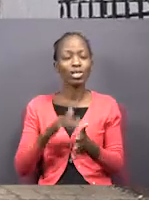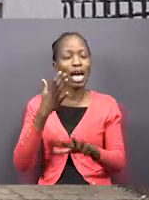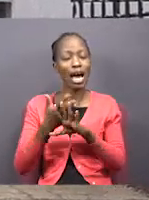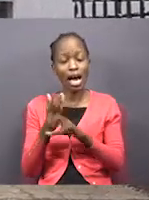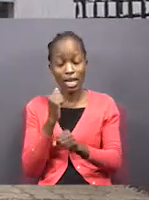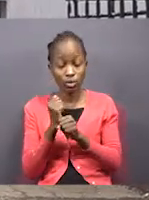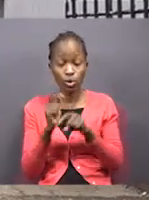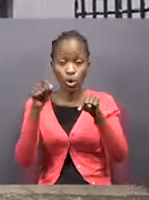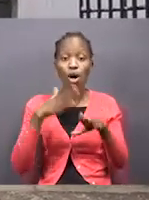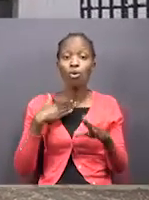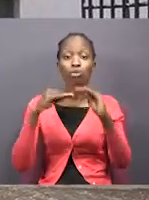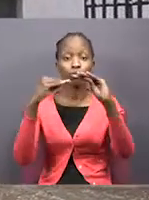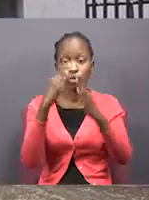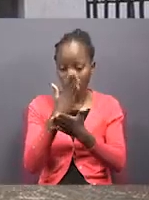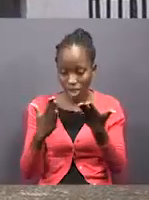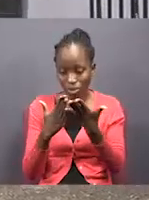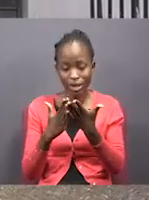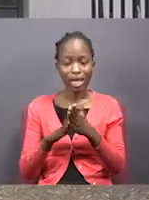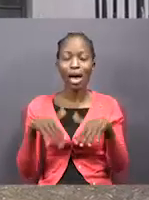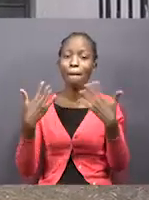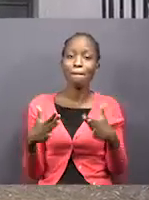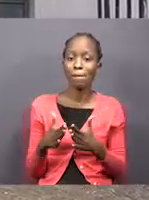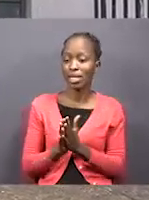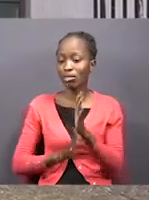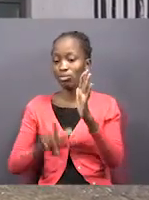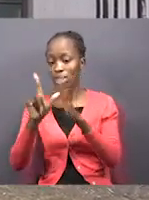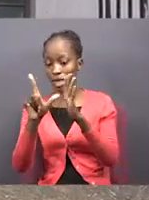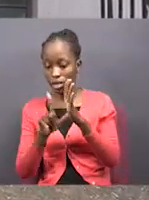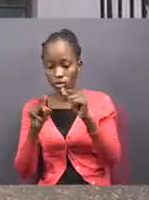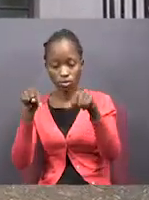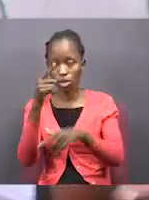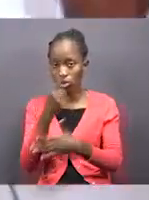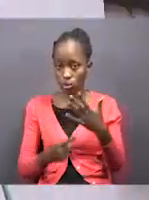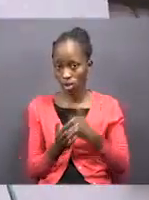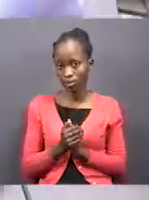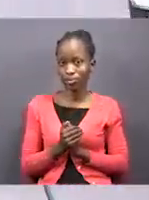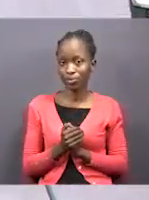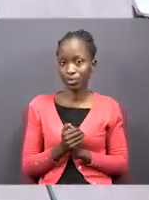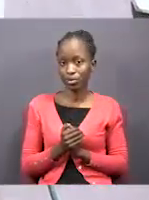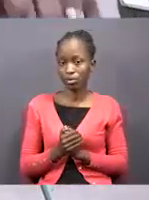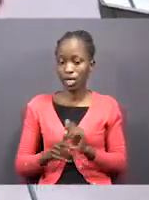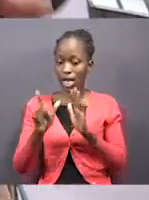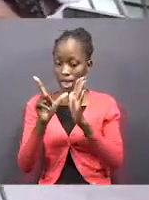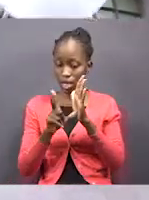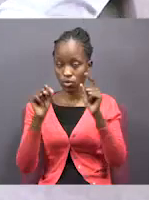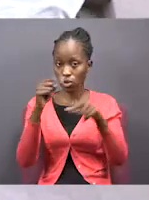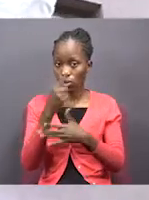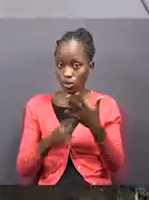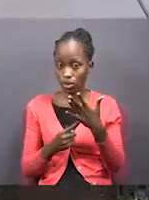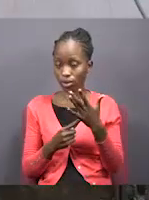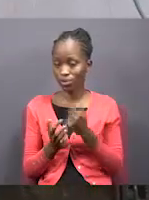the lesson for today is called Destined for the Next